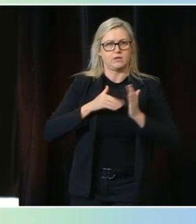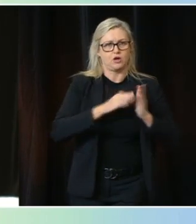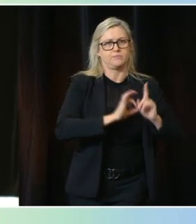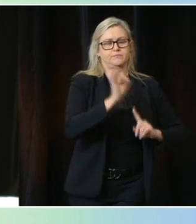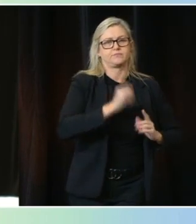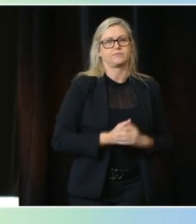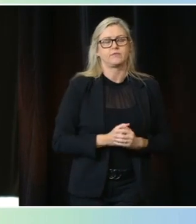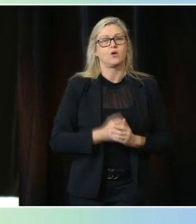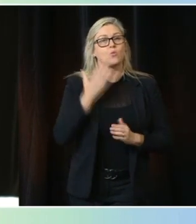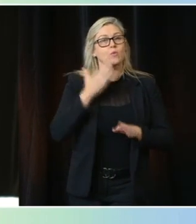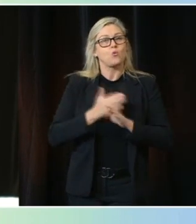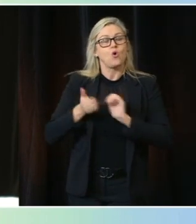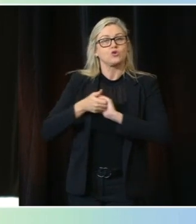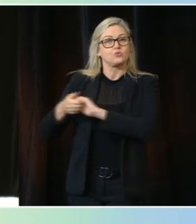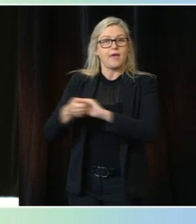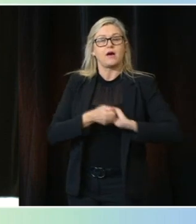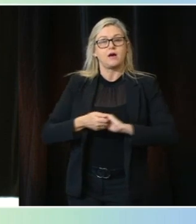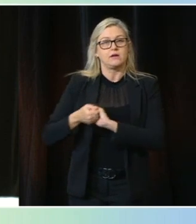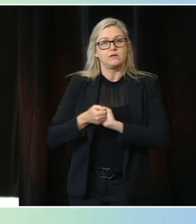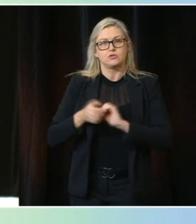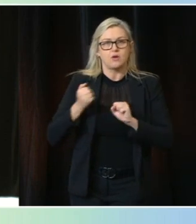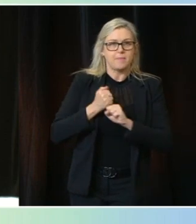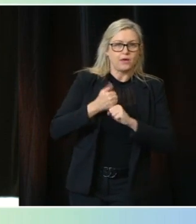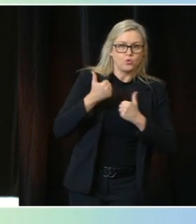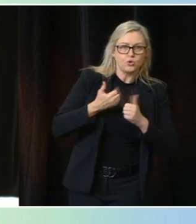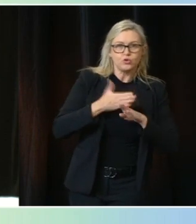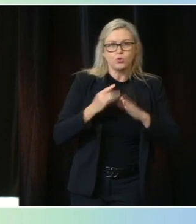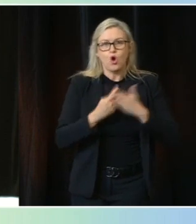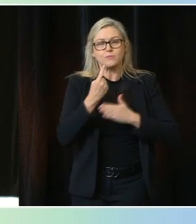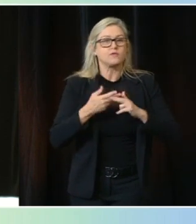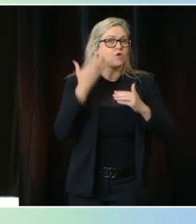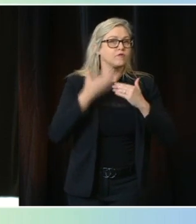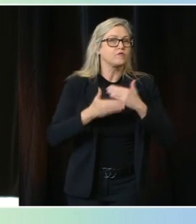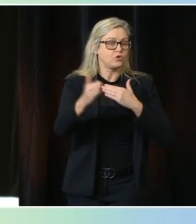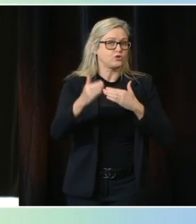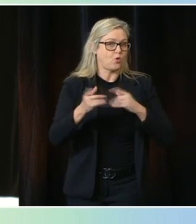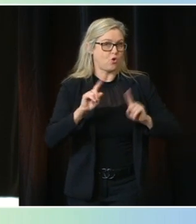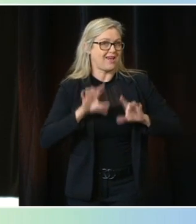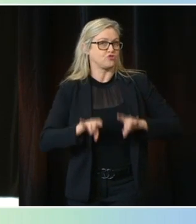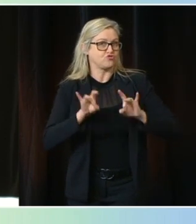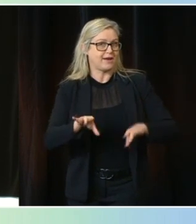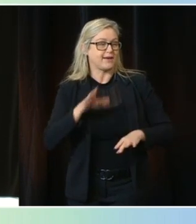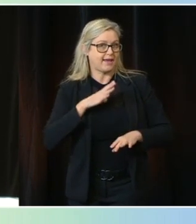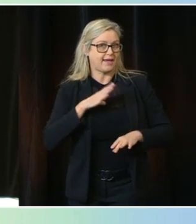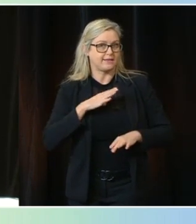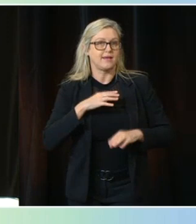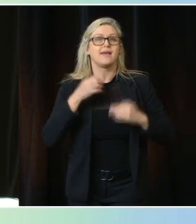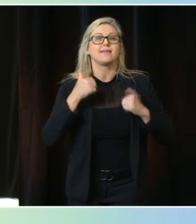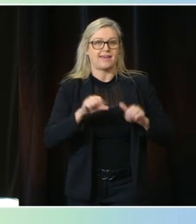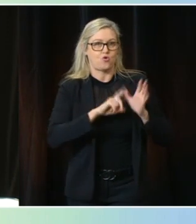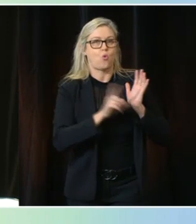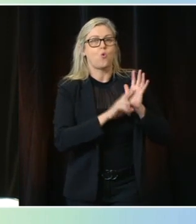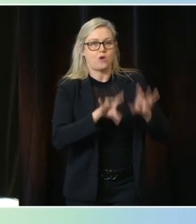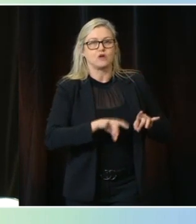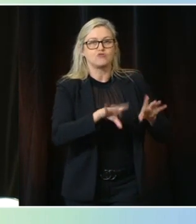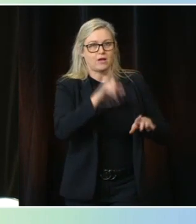unlock the new growth and broader opportunity and productivity gains our nation needs every Australian should